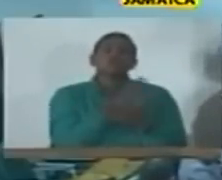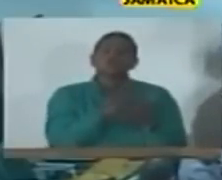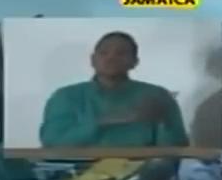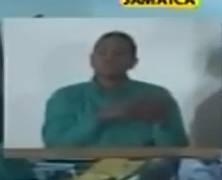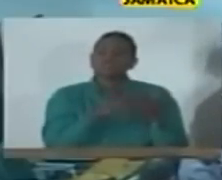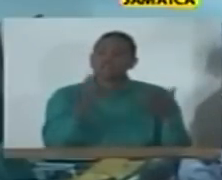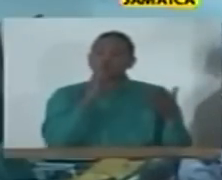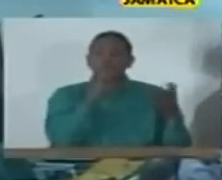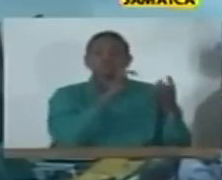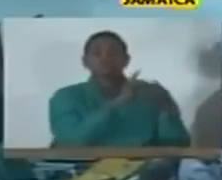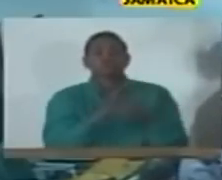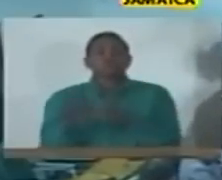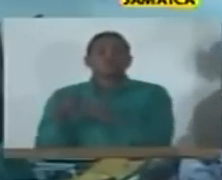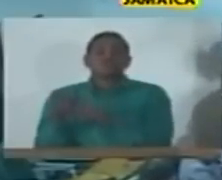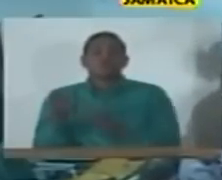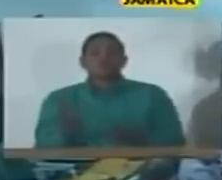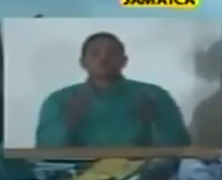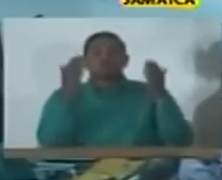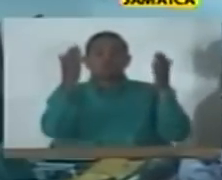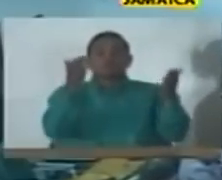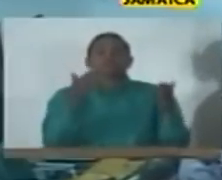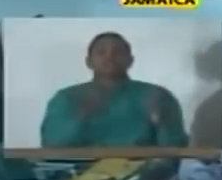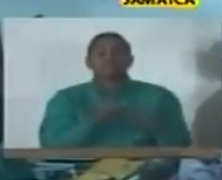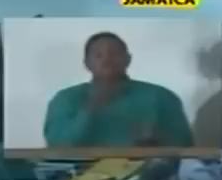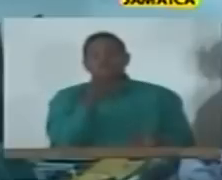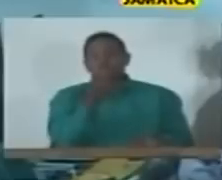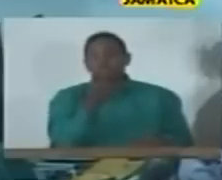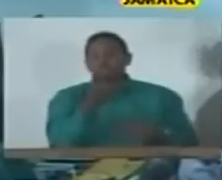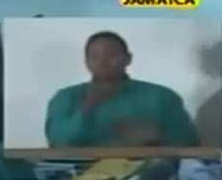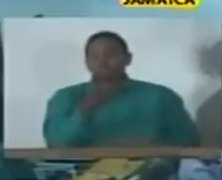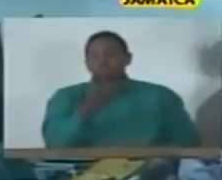flow actually from recommendations made from